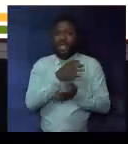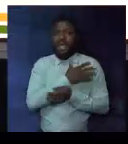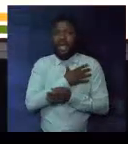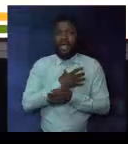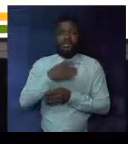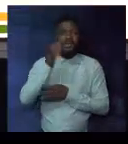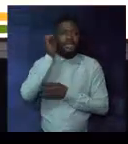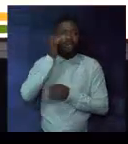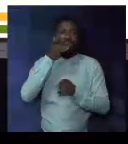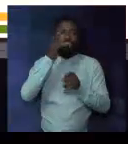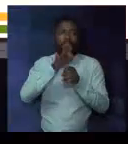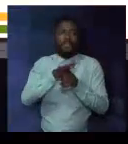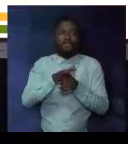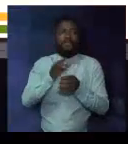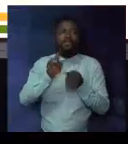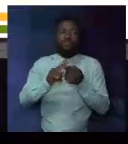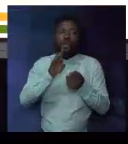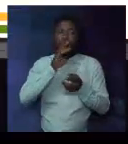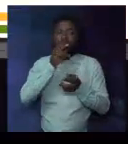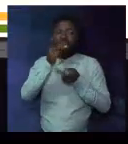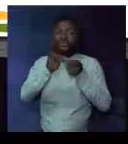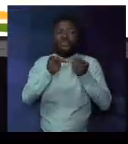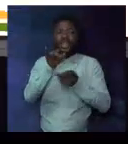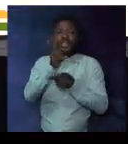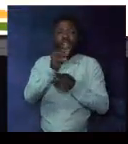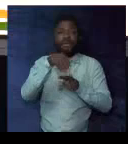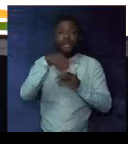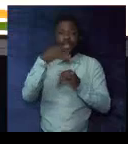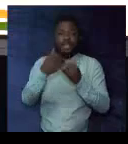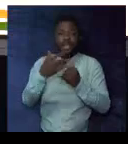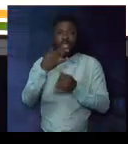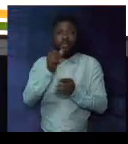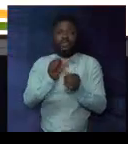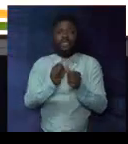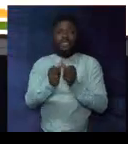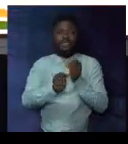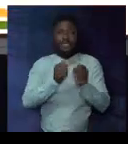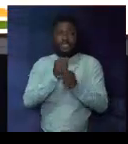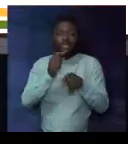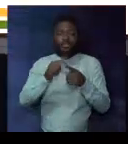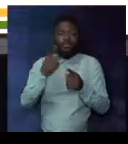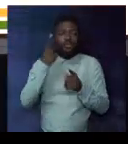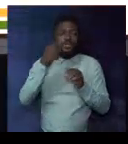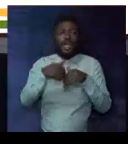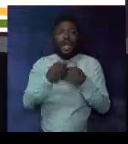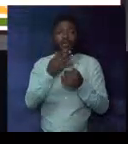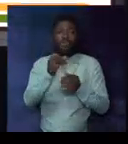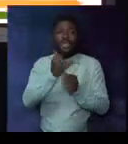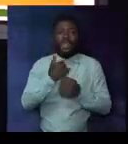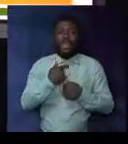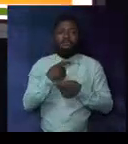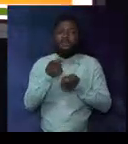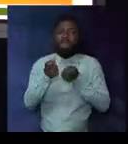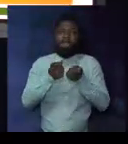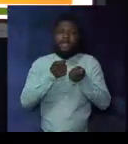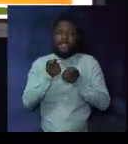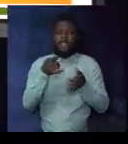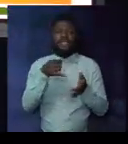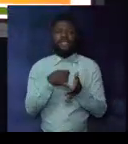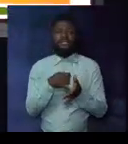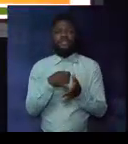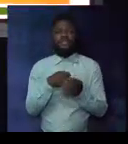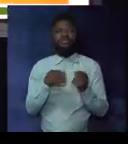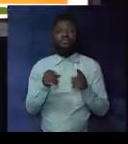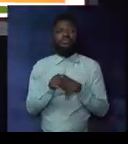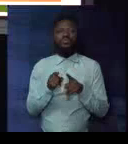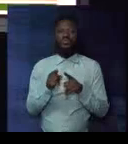and he promised that we'll be visiting them at the end of each year to see how they have really maintained those things